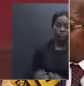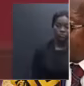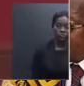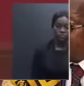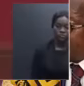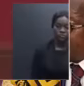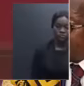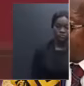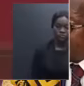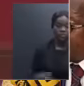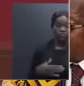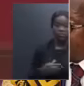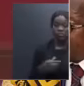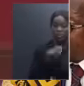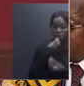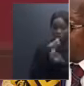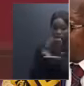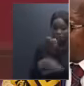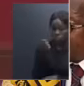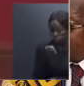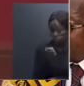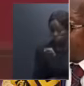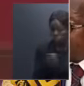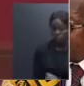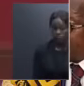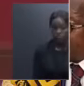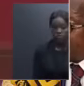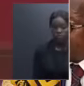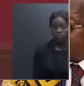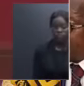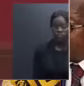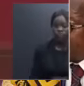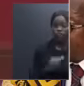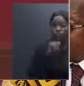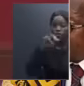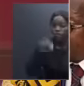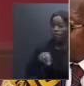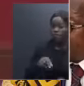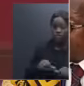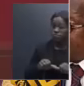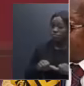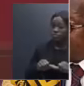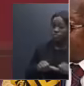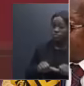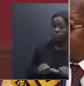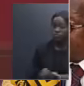this is notice to you. I don't need to go beyond that.